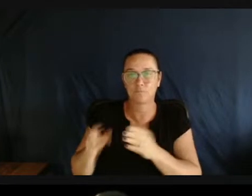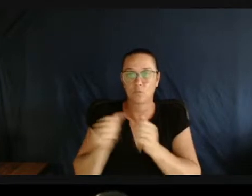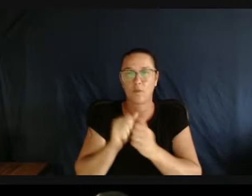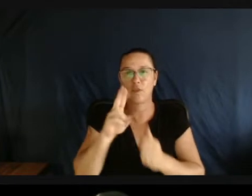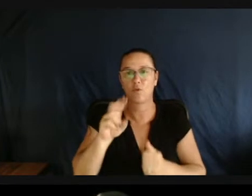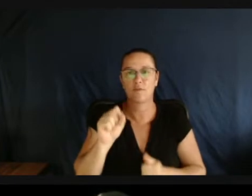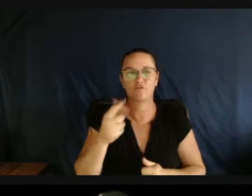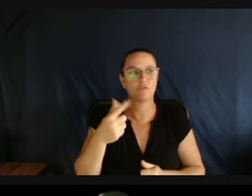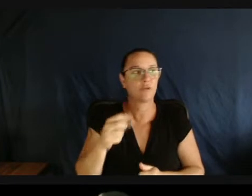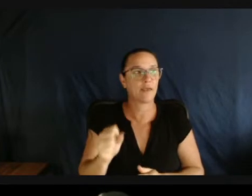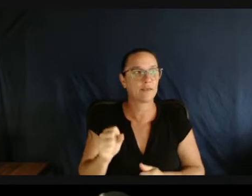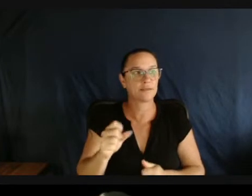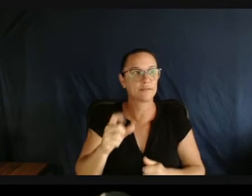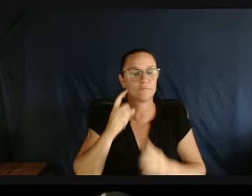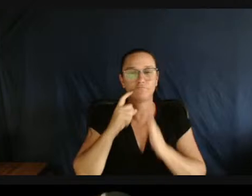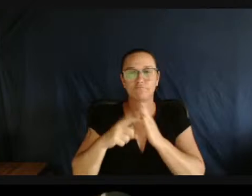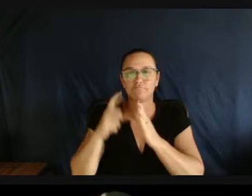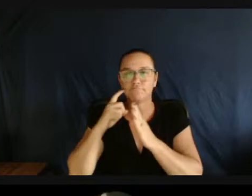here.